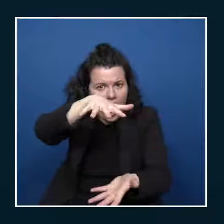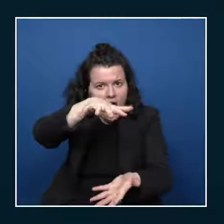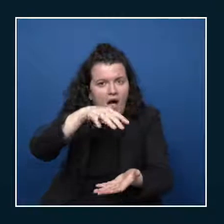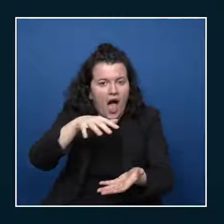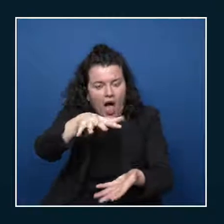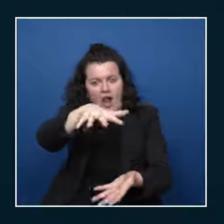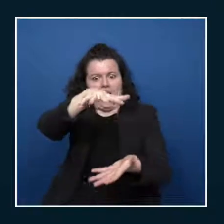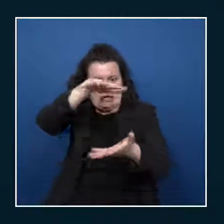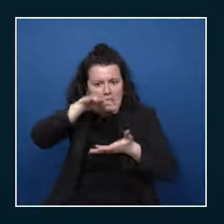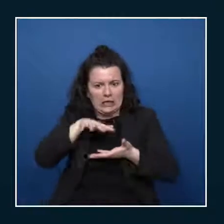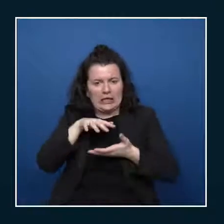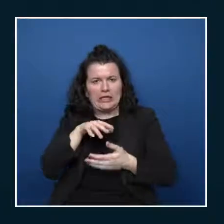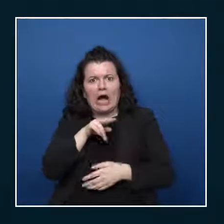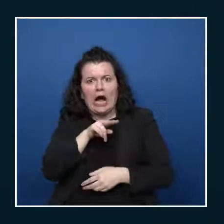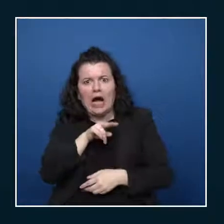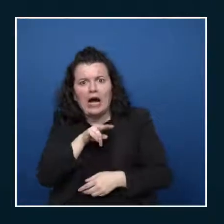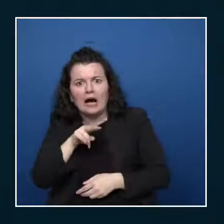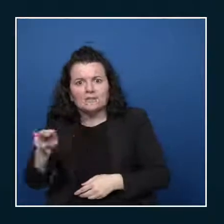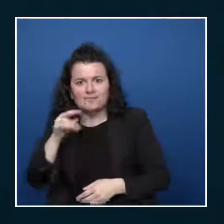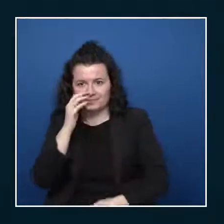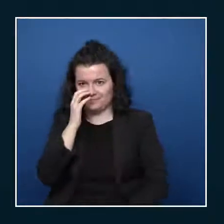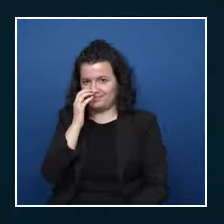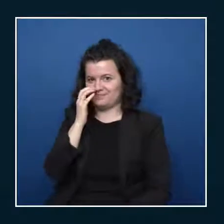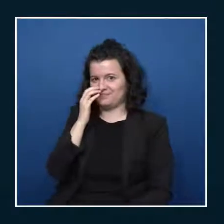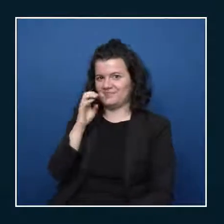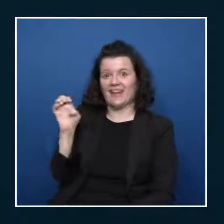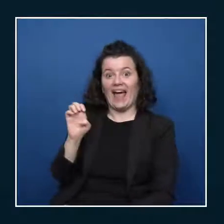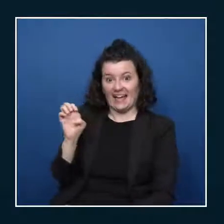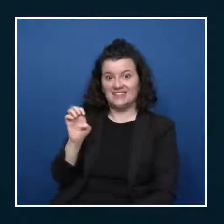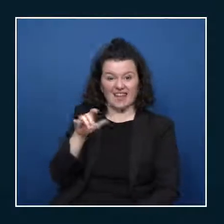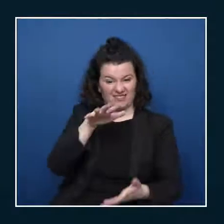So definitely want to put in our backpack.